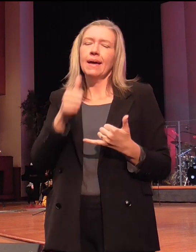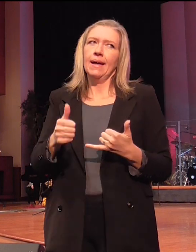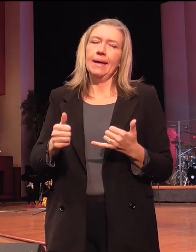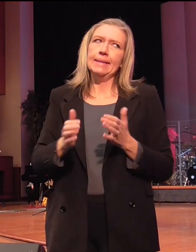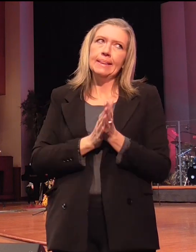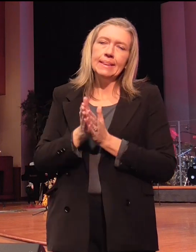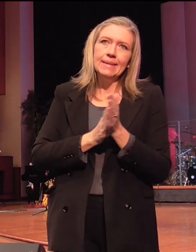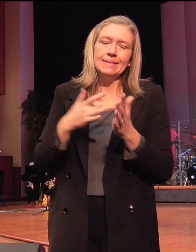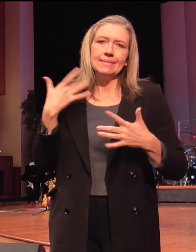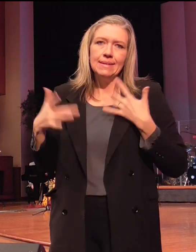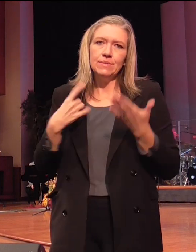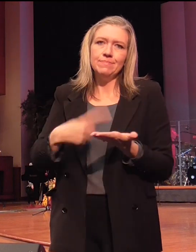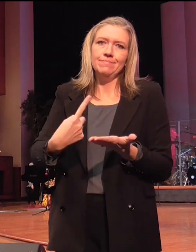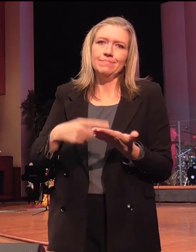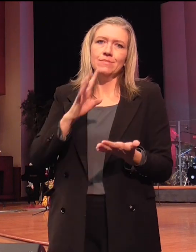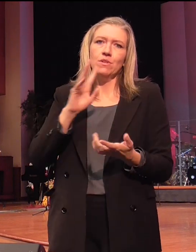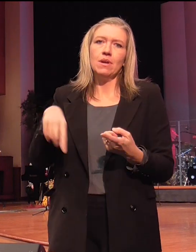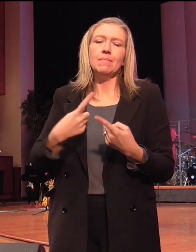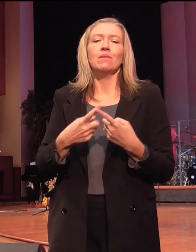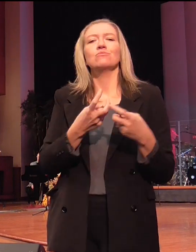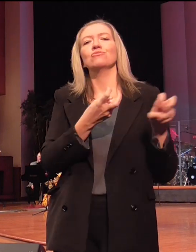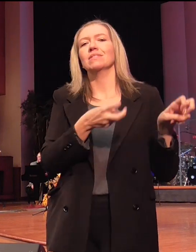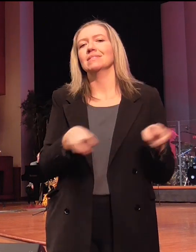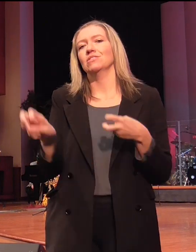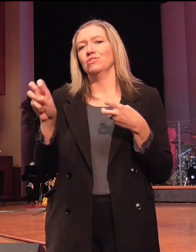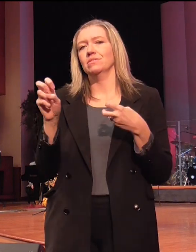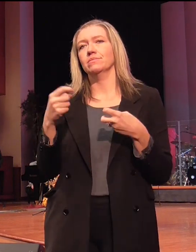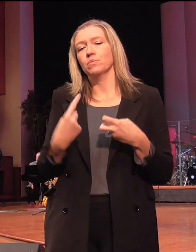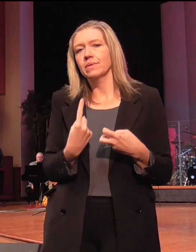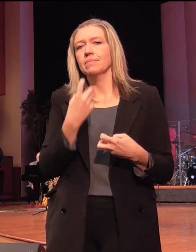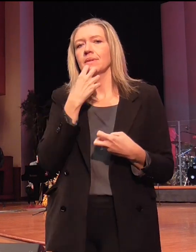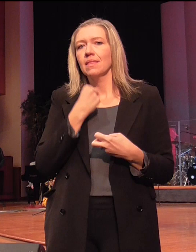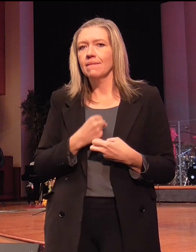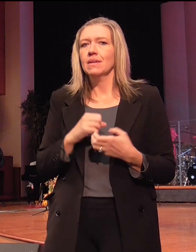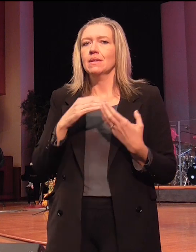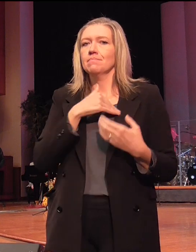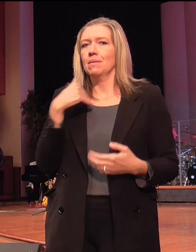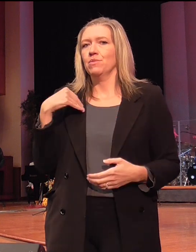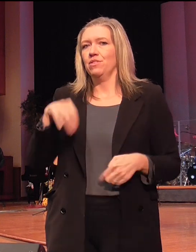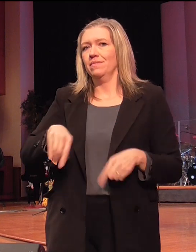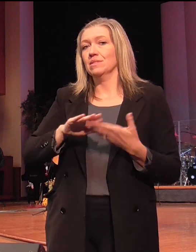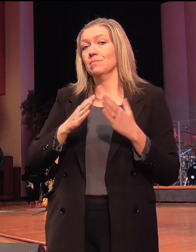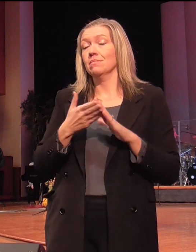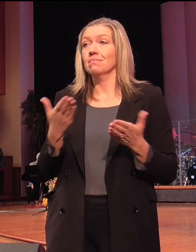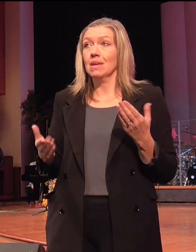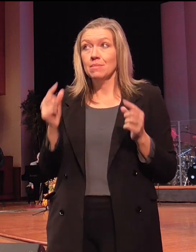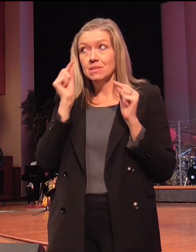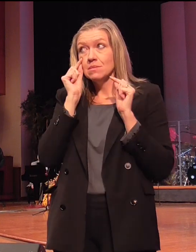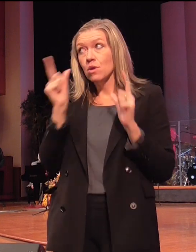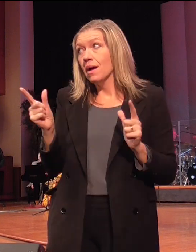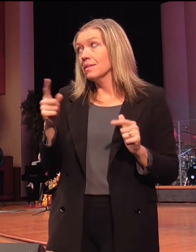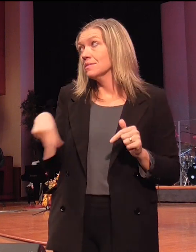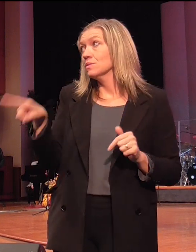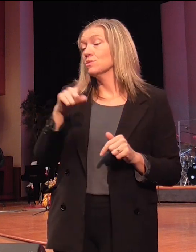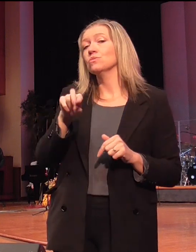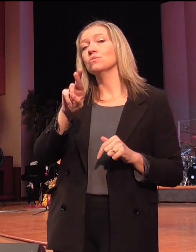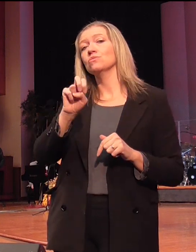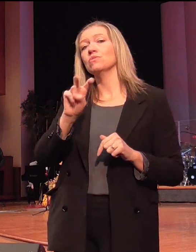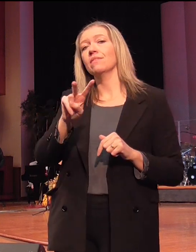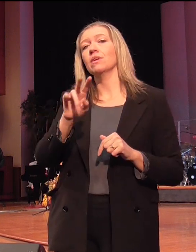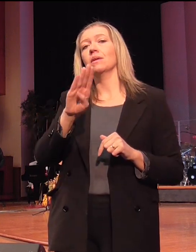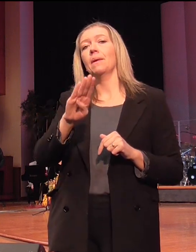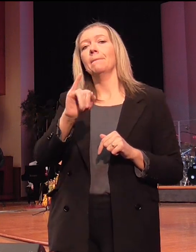talk about, it's the transition of a beloved member of our community. It might be a great surprise to many of us that Reverend